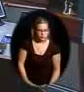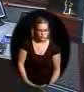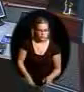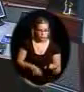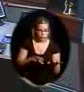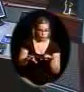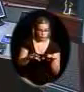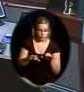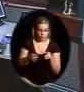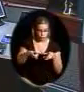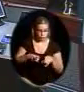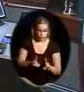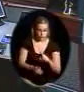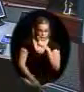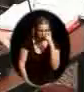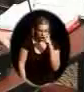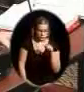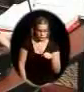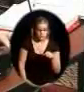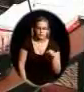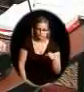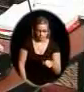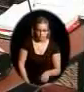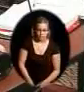summer? Yes, sir.